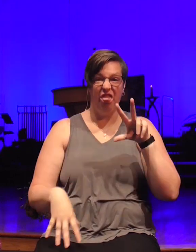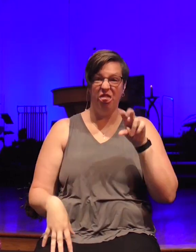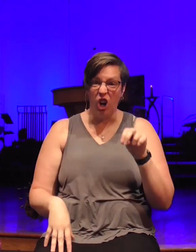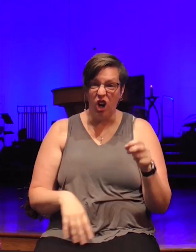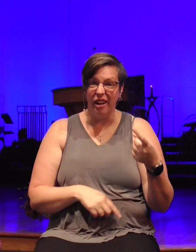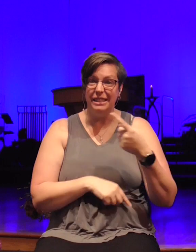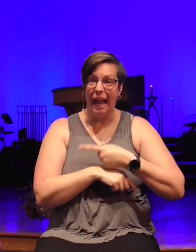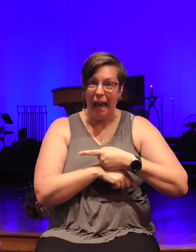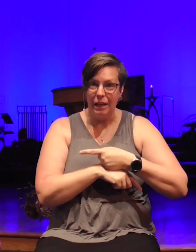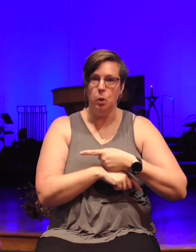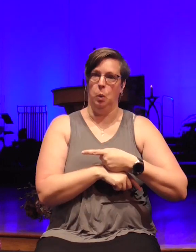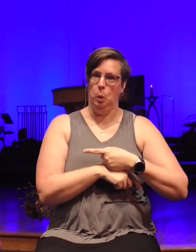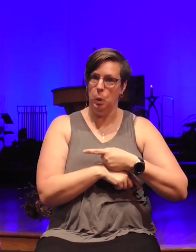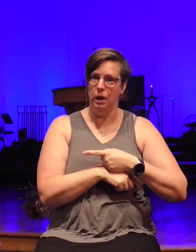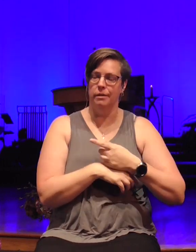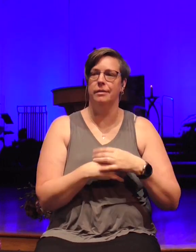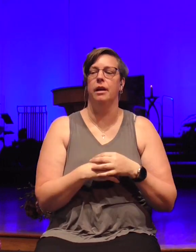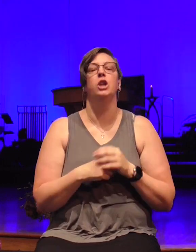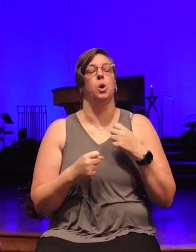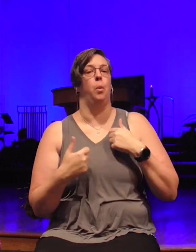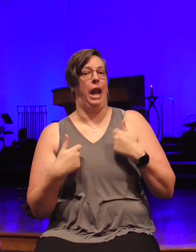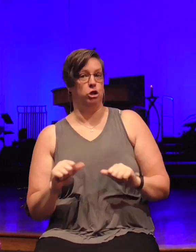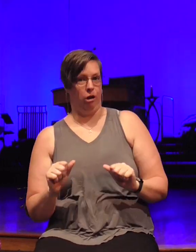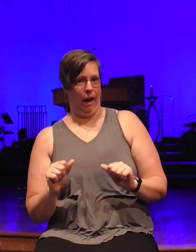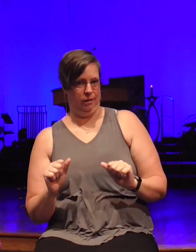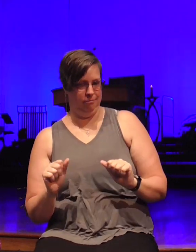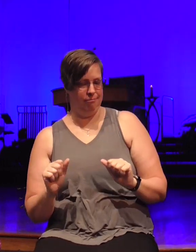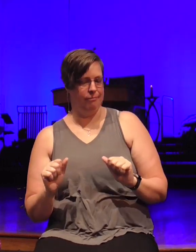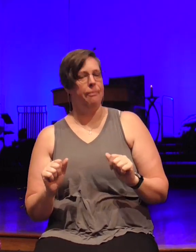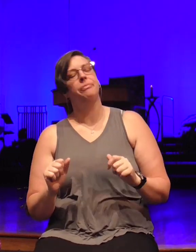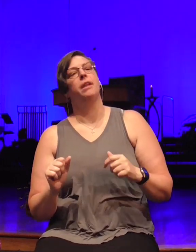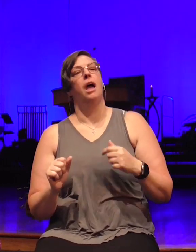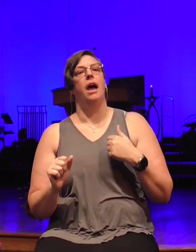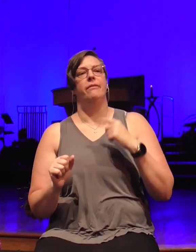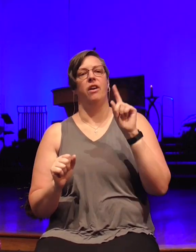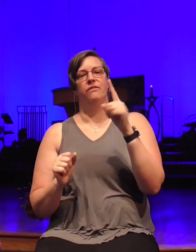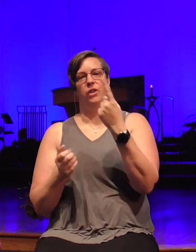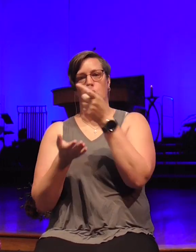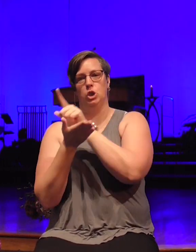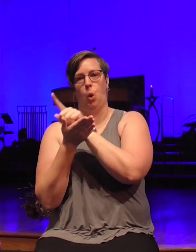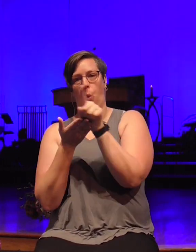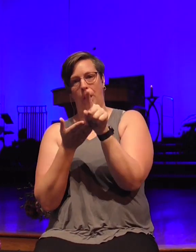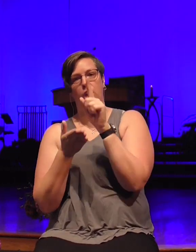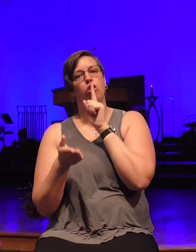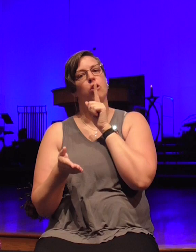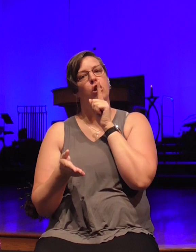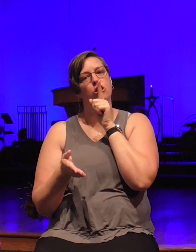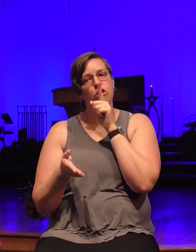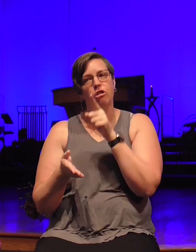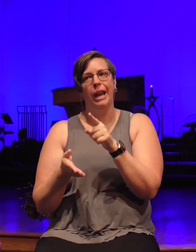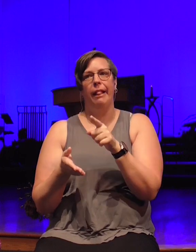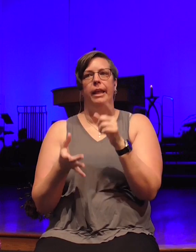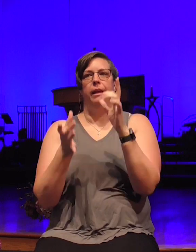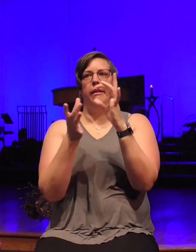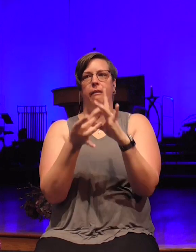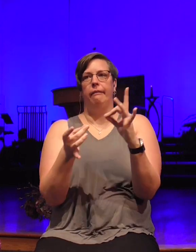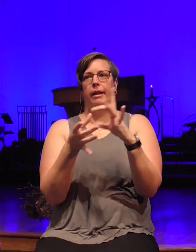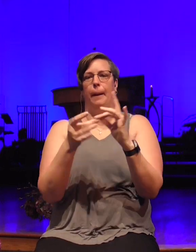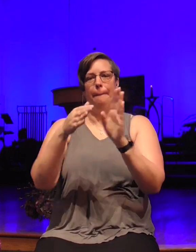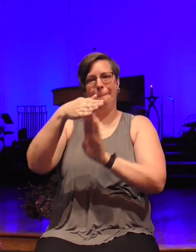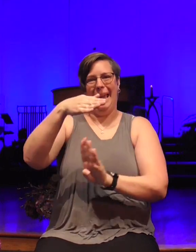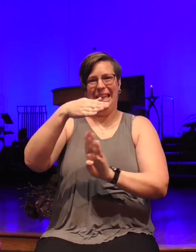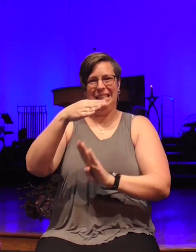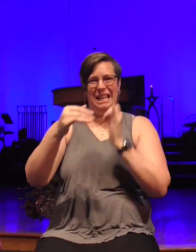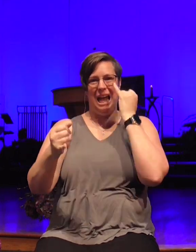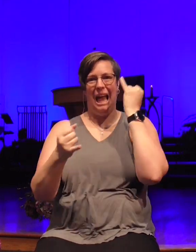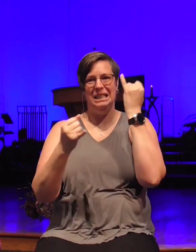days. So the way that I tried to do it was to have the first week really articulate the basic ideas of our teaching,